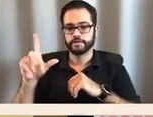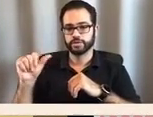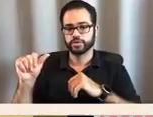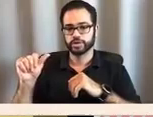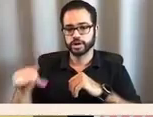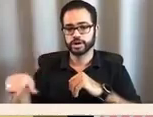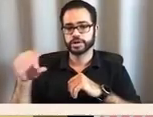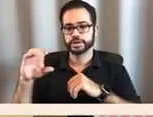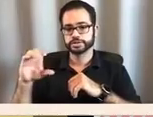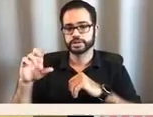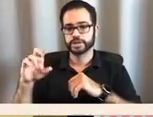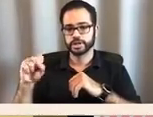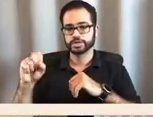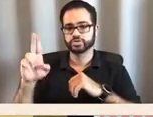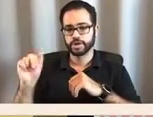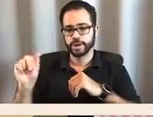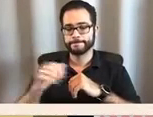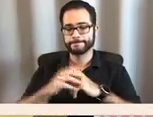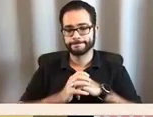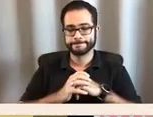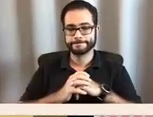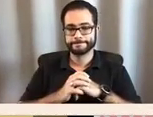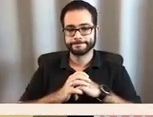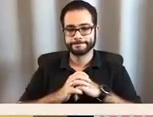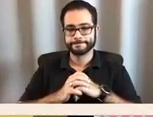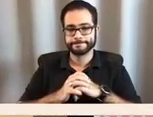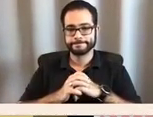Florida CSUA.